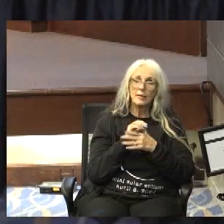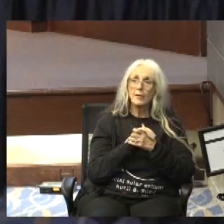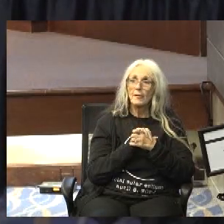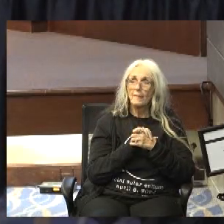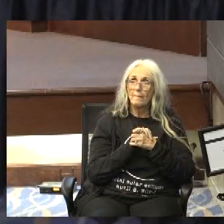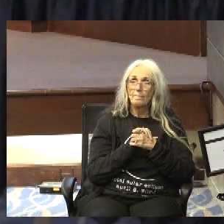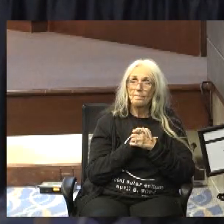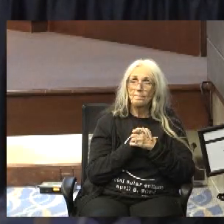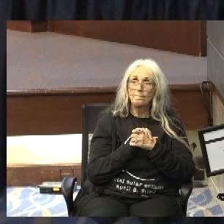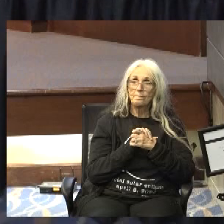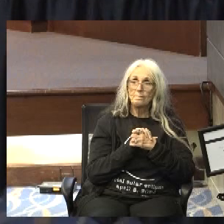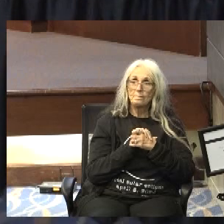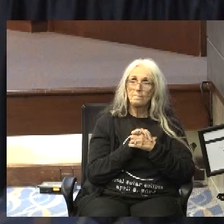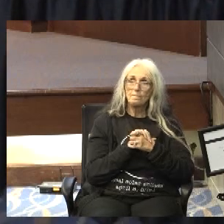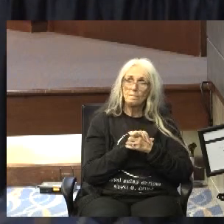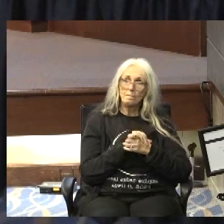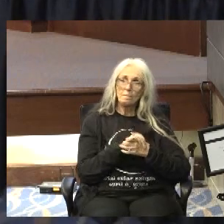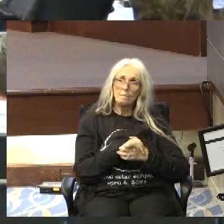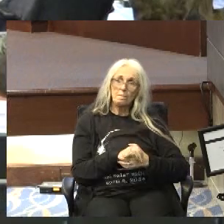correct.